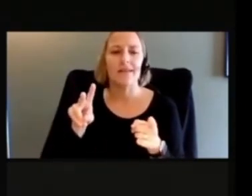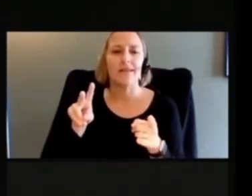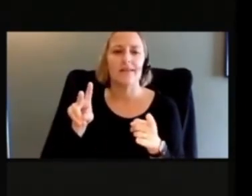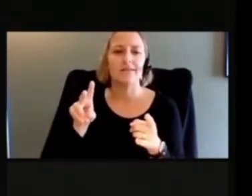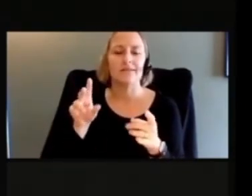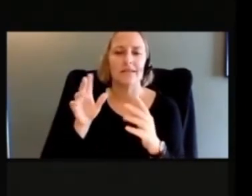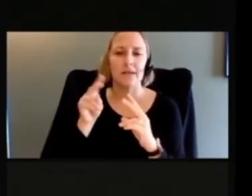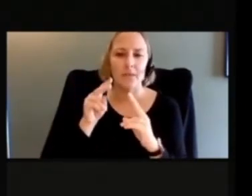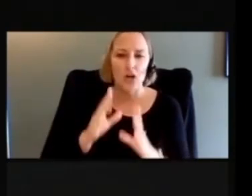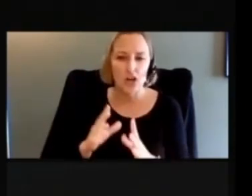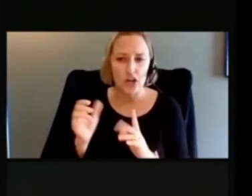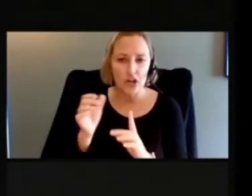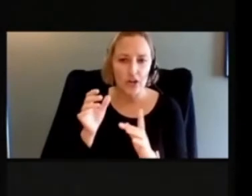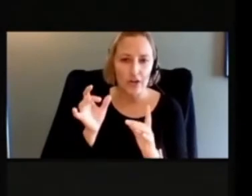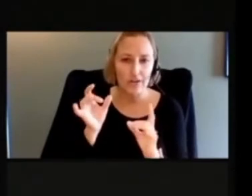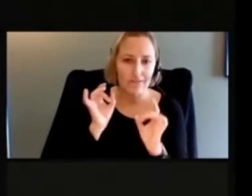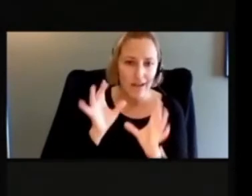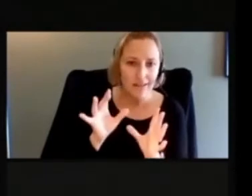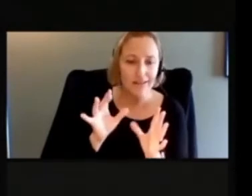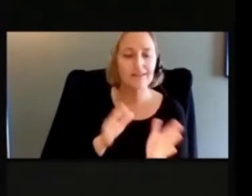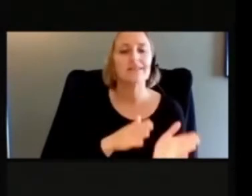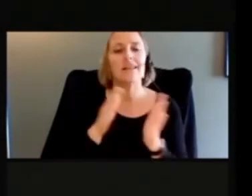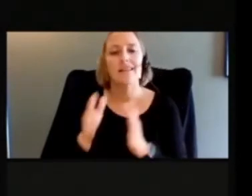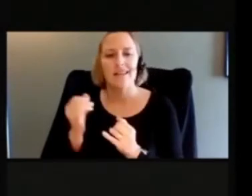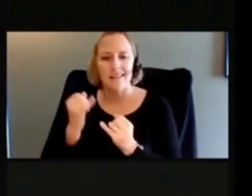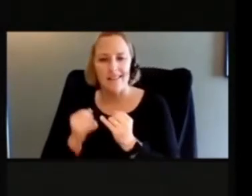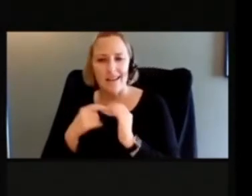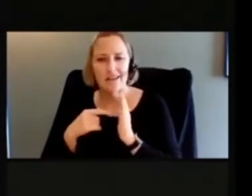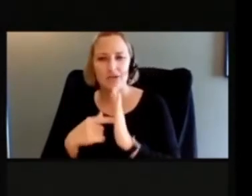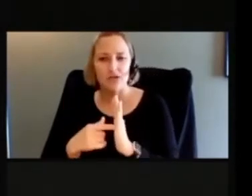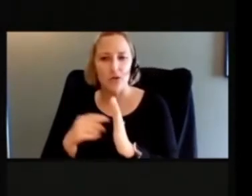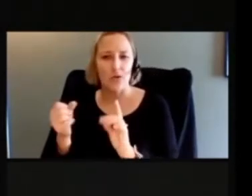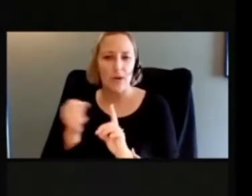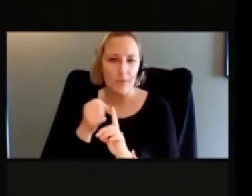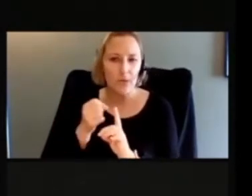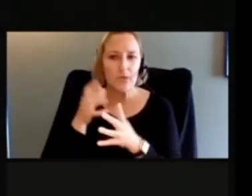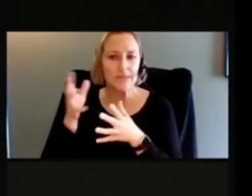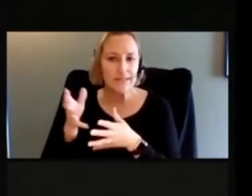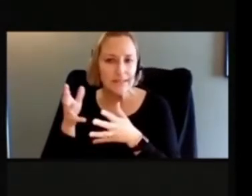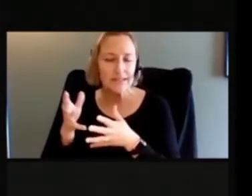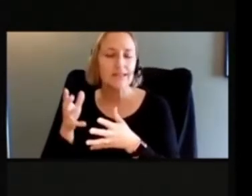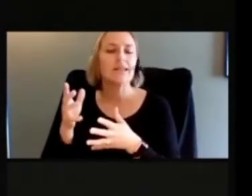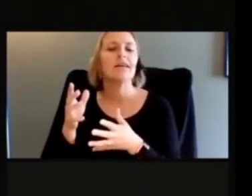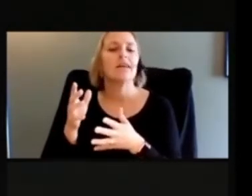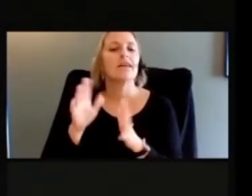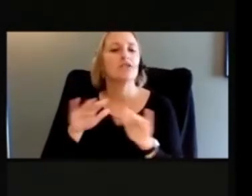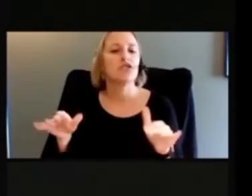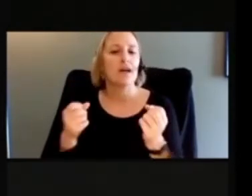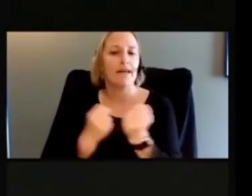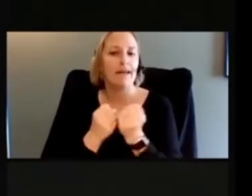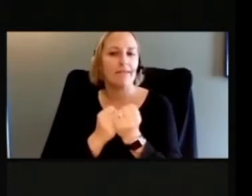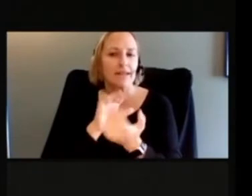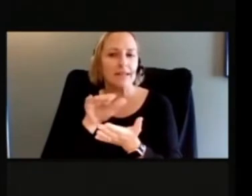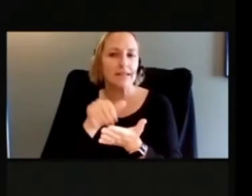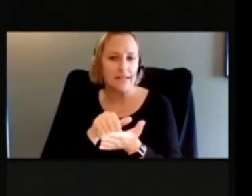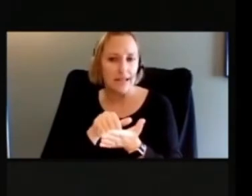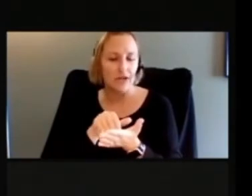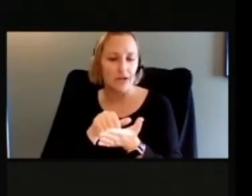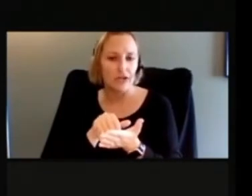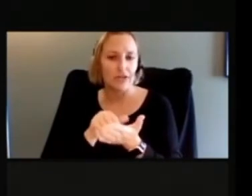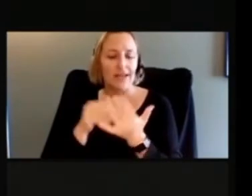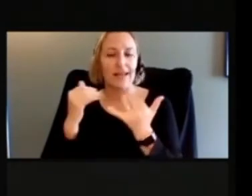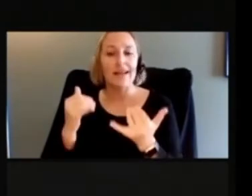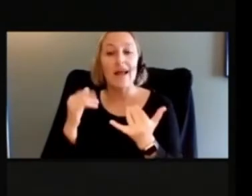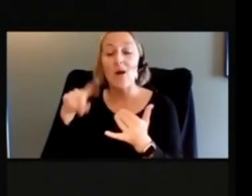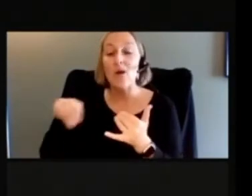and neglect, that, child advocacy centers, so I talked about these mandated reporters, are seeing fewer children during